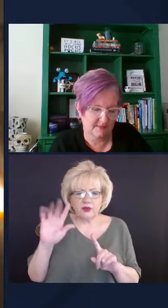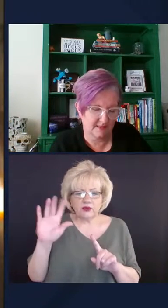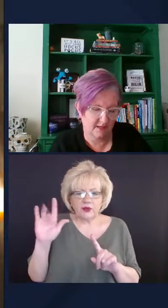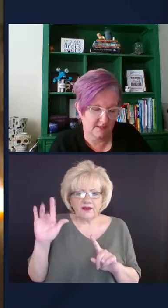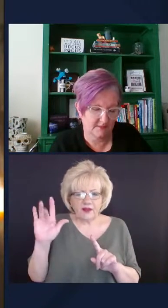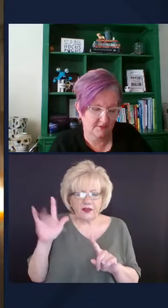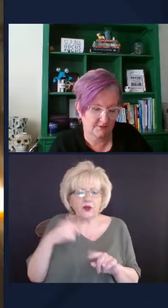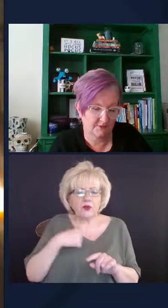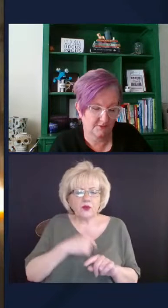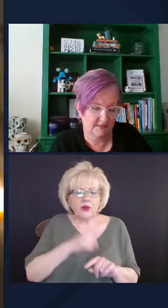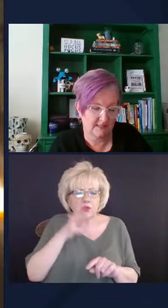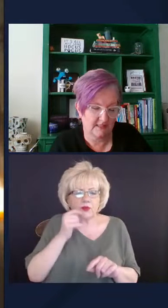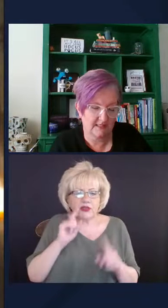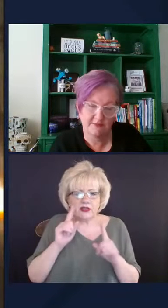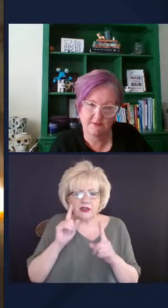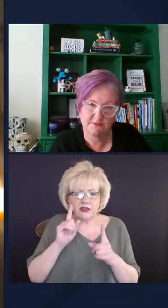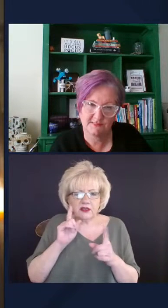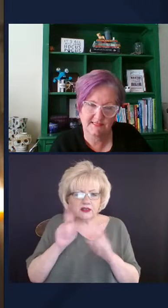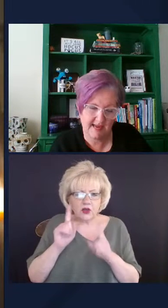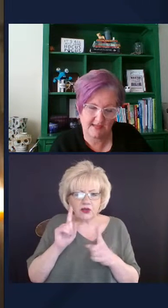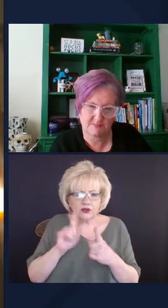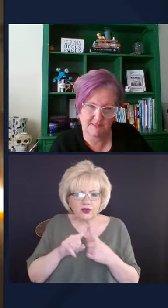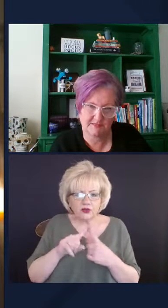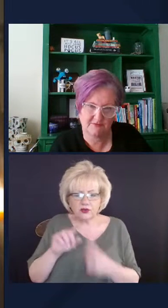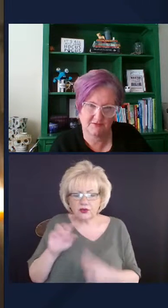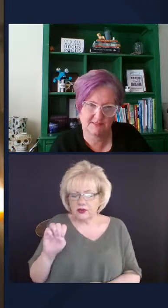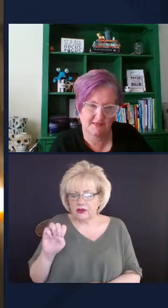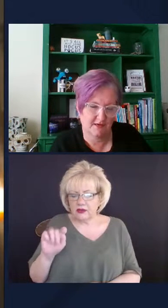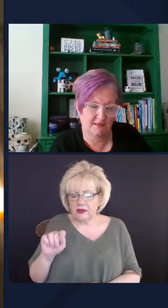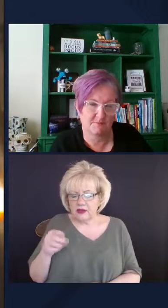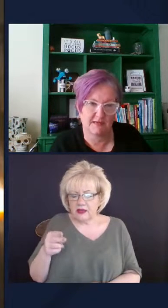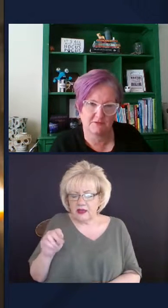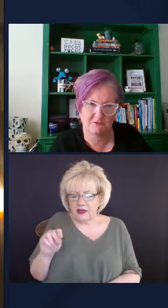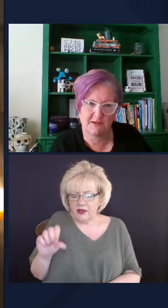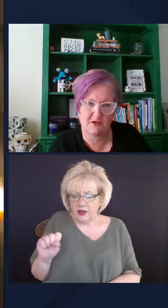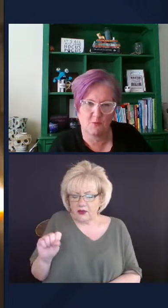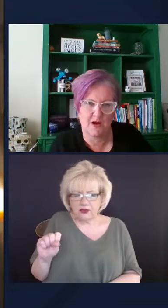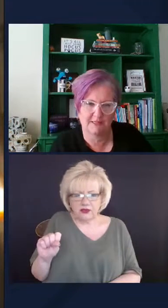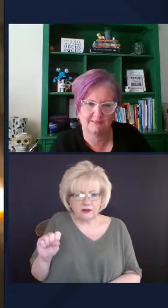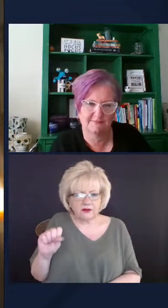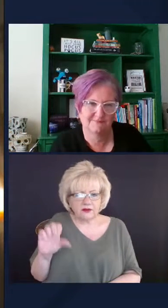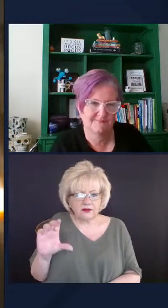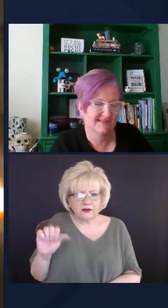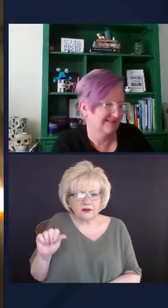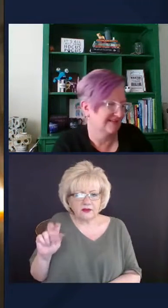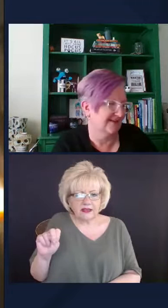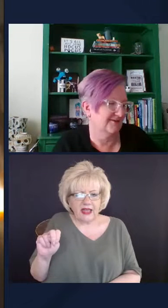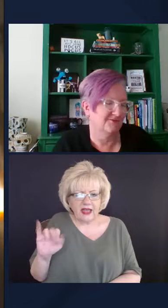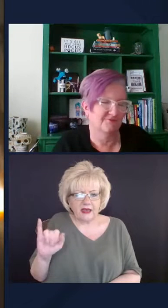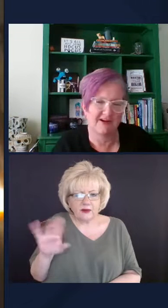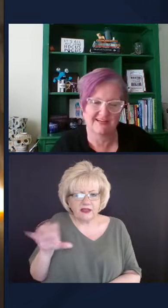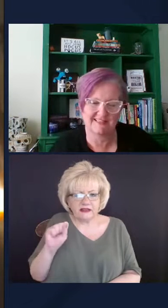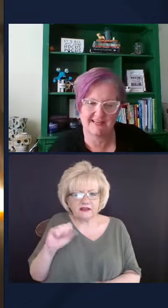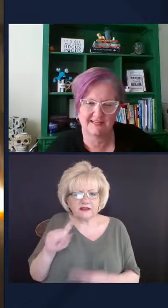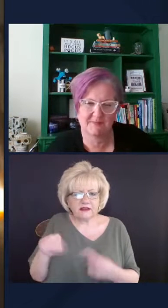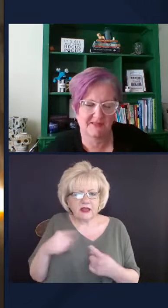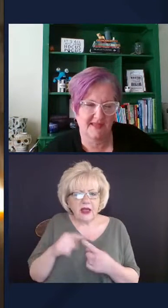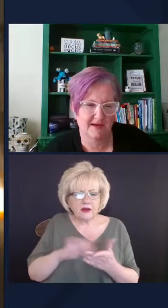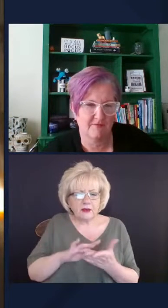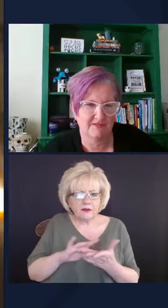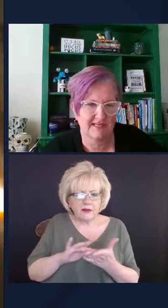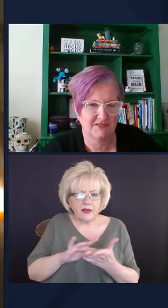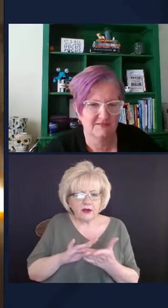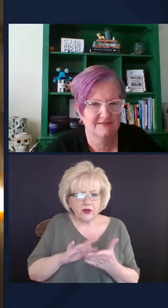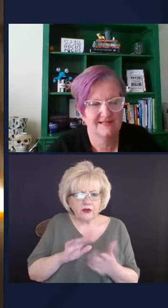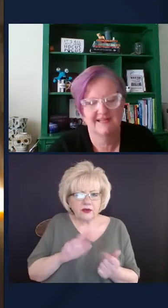are going to be talking to the Ethos Cannabis folks on medical marijuana. So, very excited about